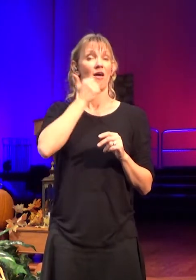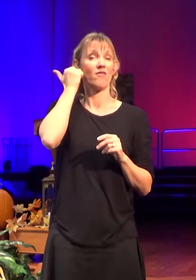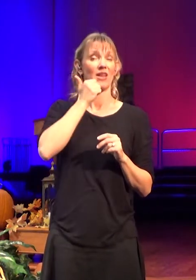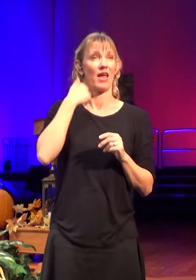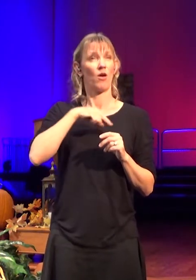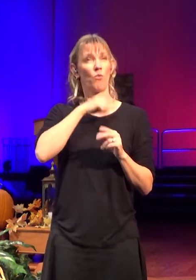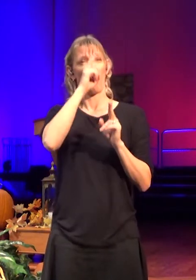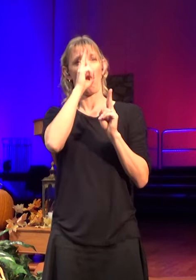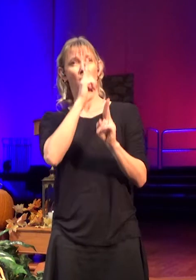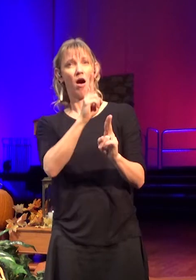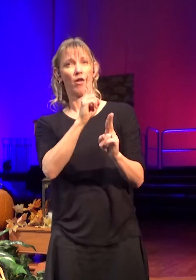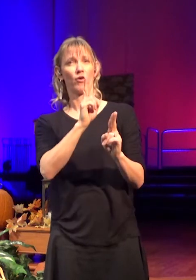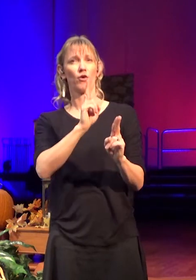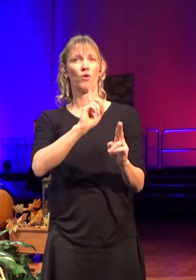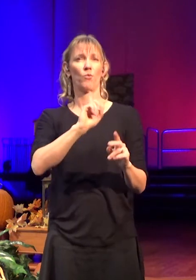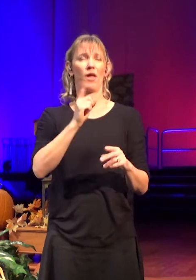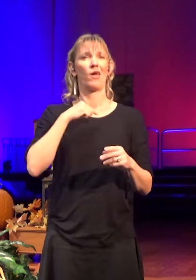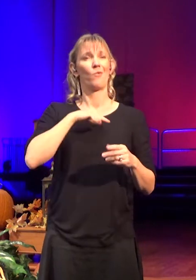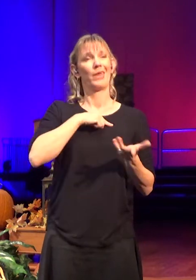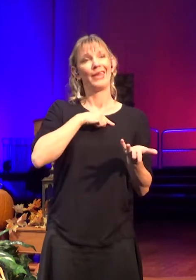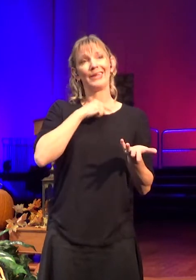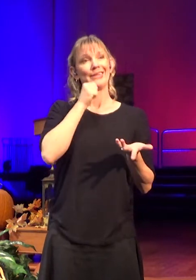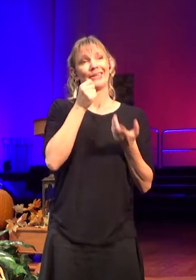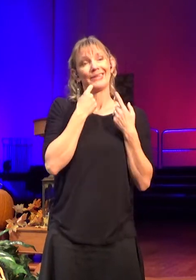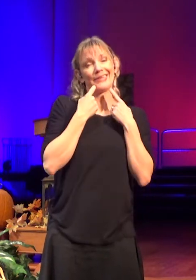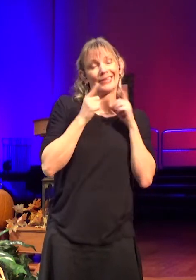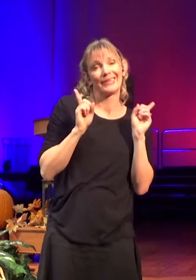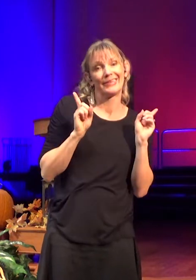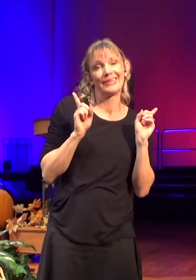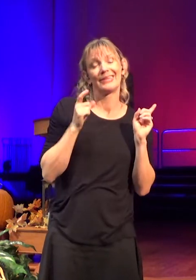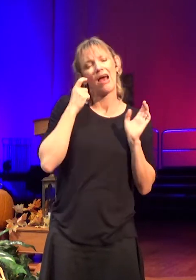can commit each day, honoring where we've fallen short,